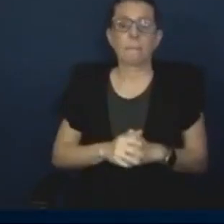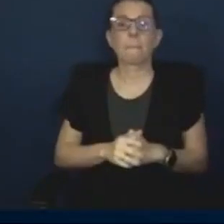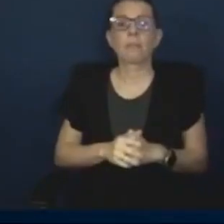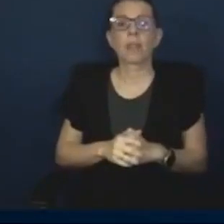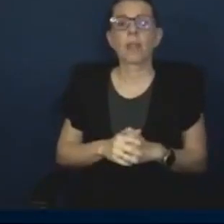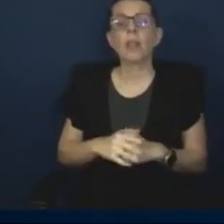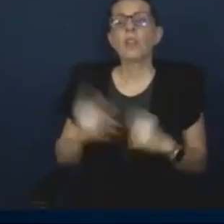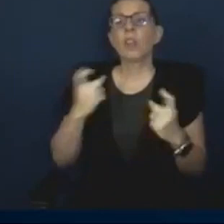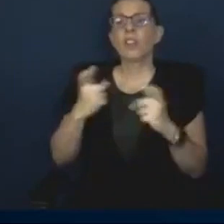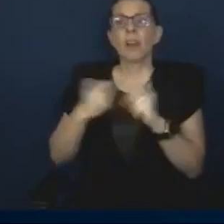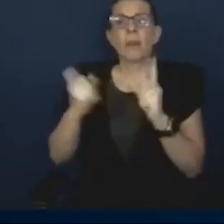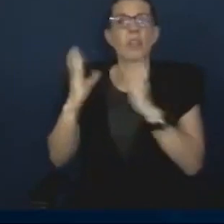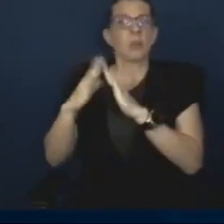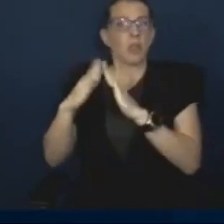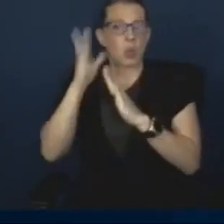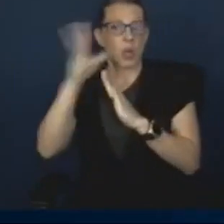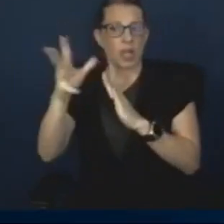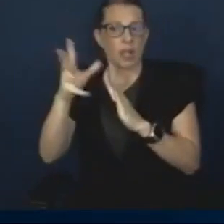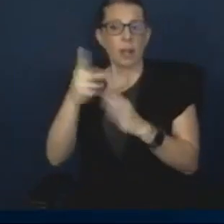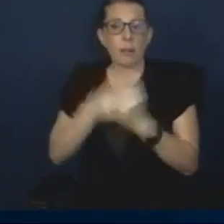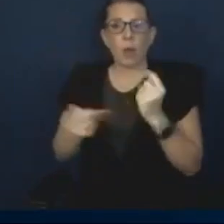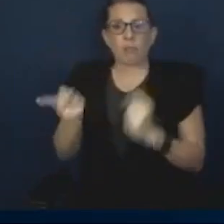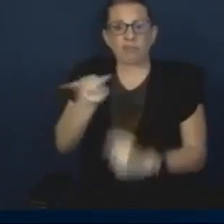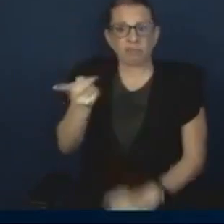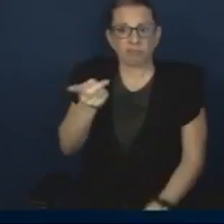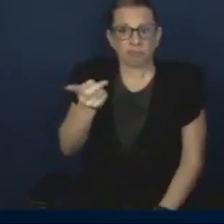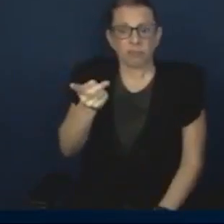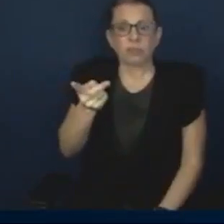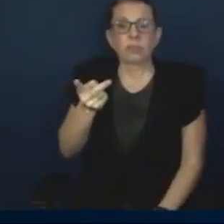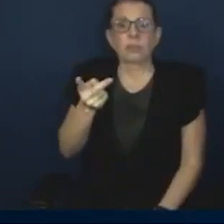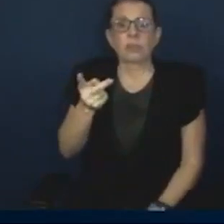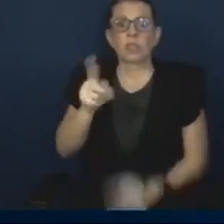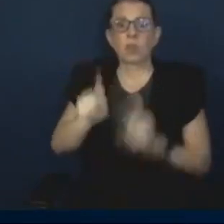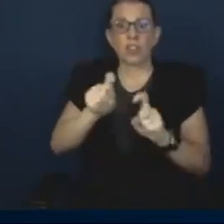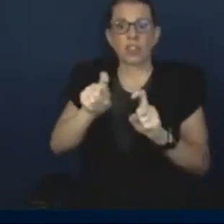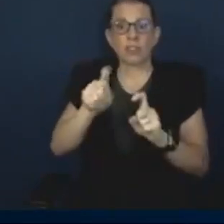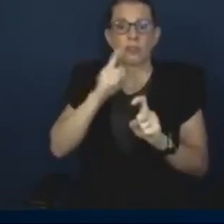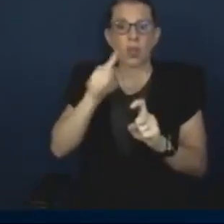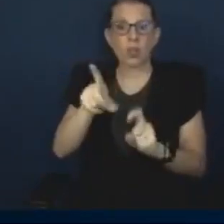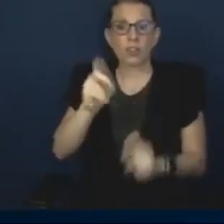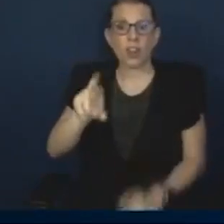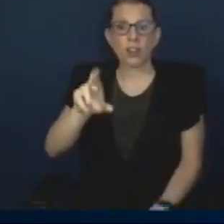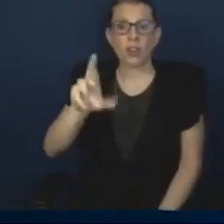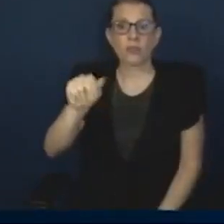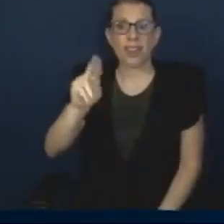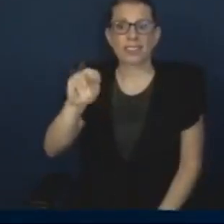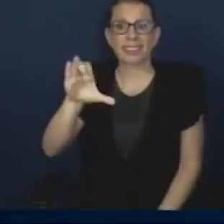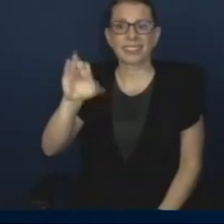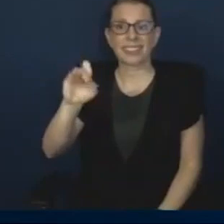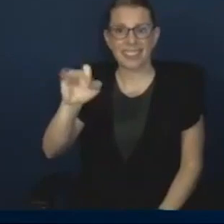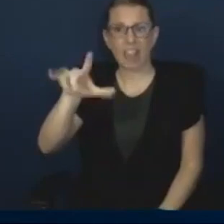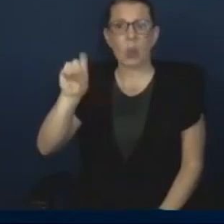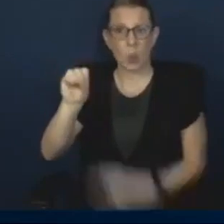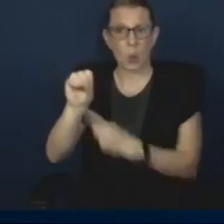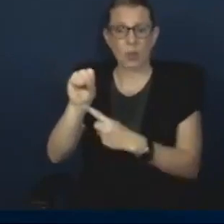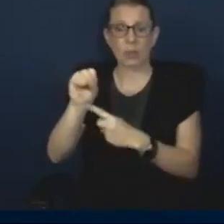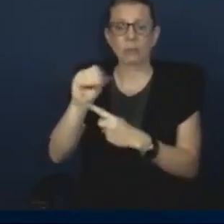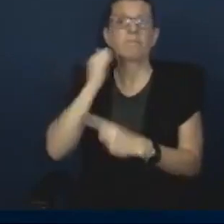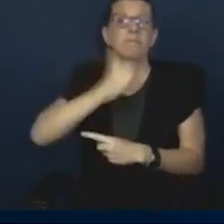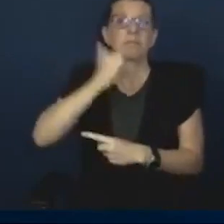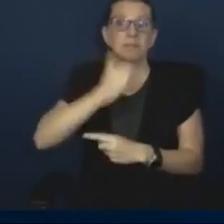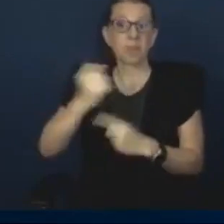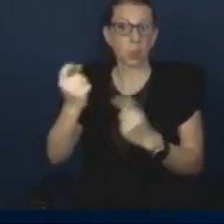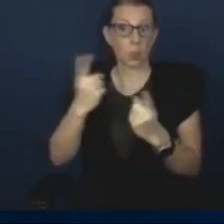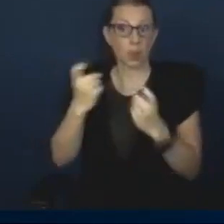and both Dr. Hawkinson and Dr. Stites will have questions for you as well, but I'm going to just squeeze a few in here. So some of the questions that we get daily on this show, and I just